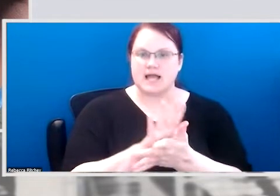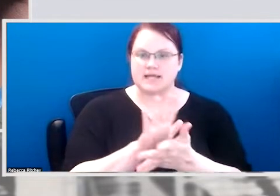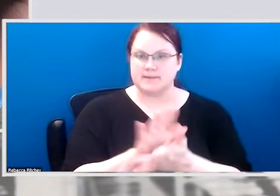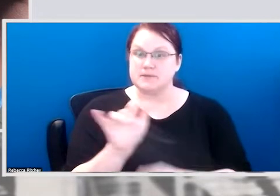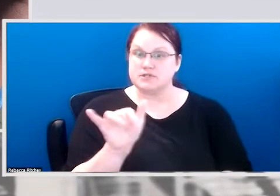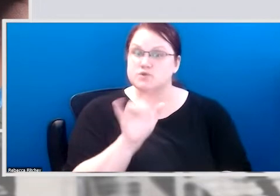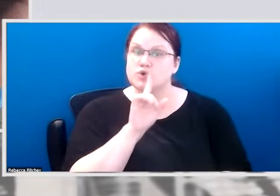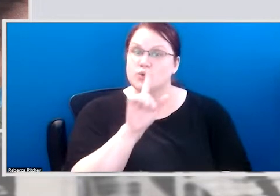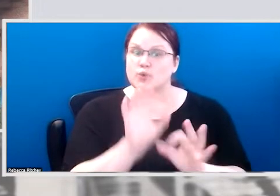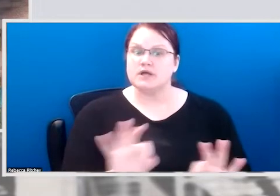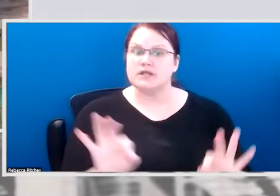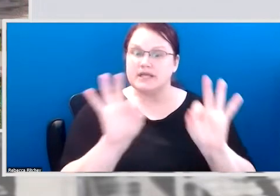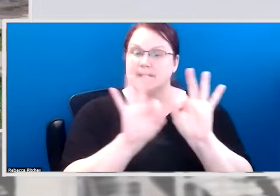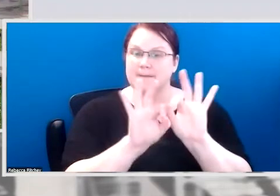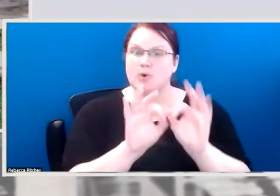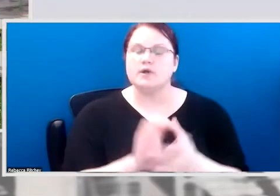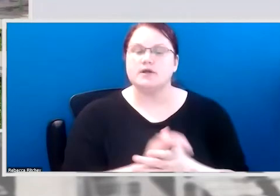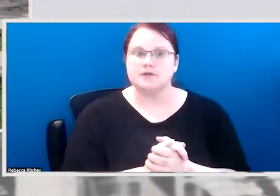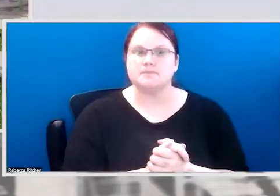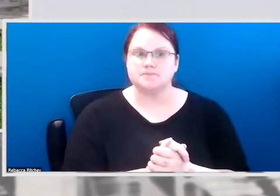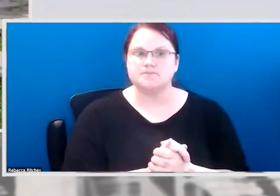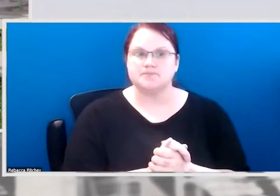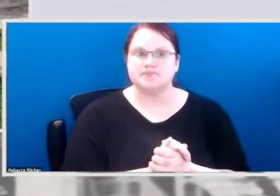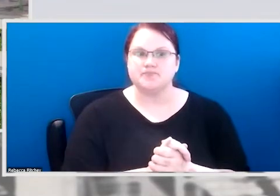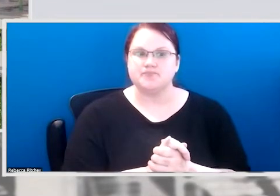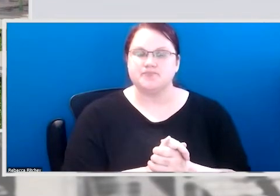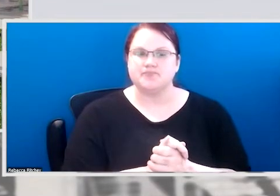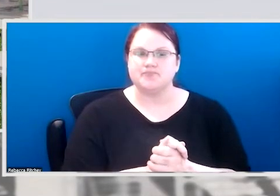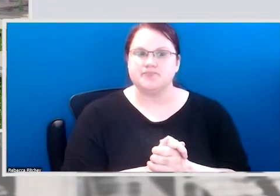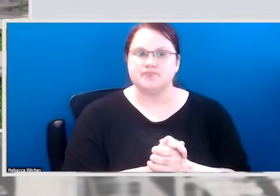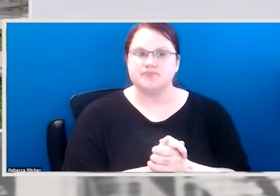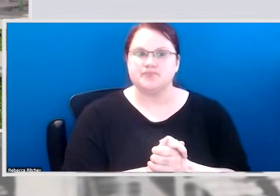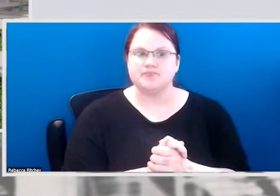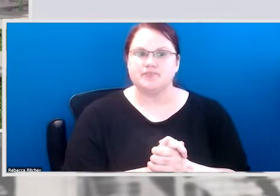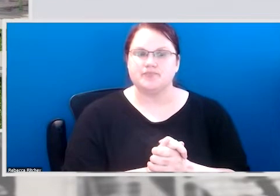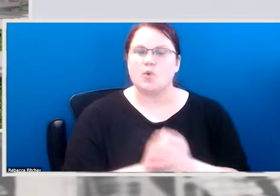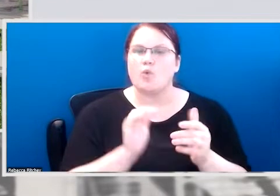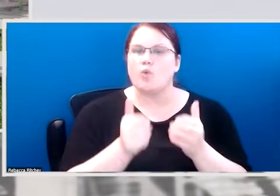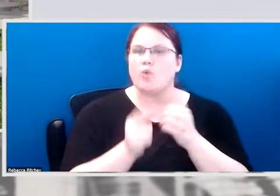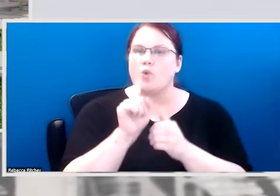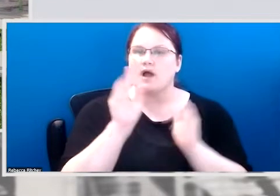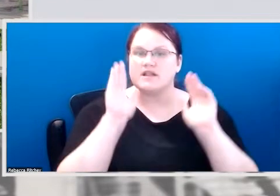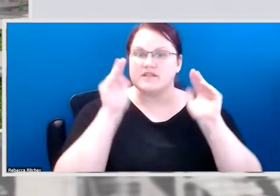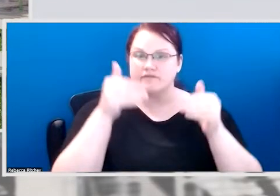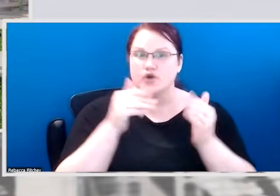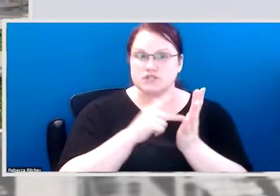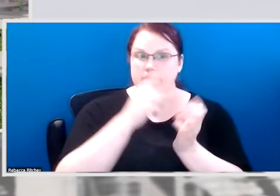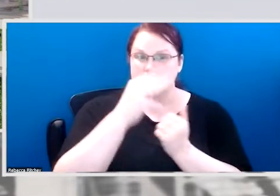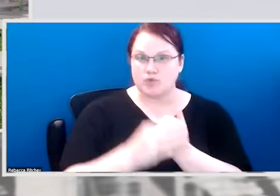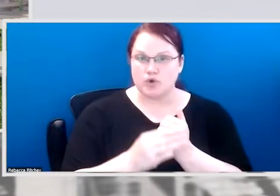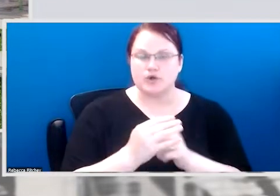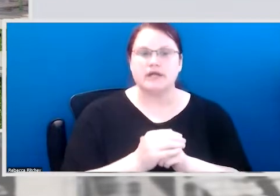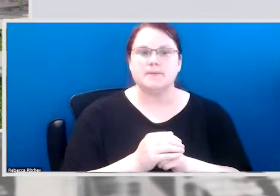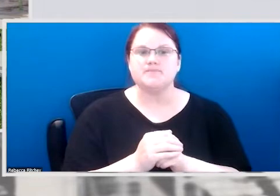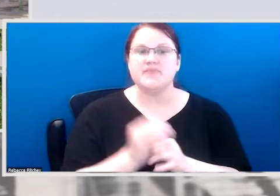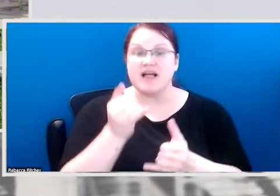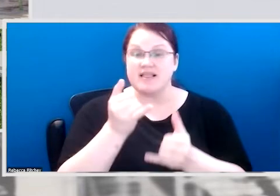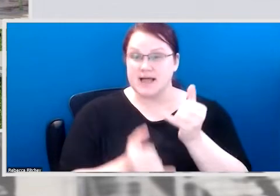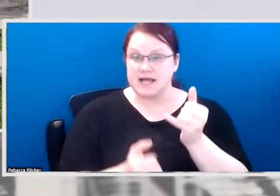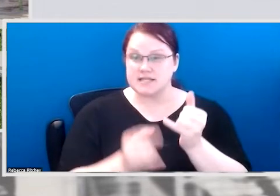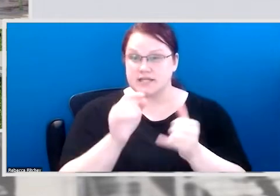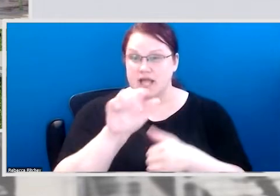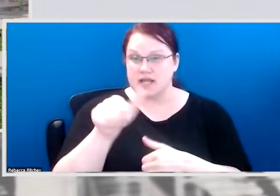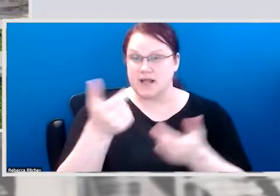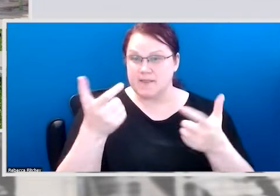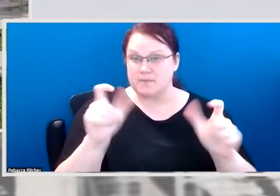really important work, and it's one of the focuses of our programming. And then lastly, another big piece of